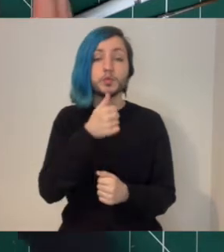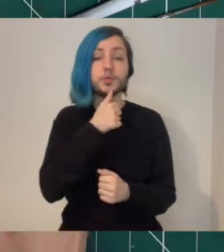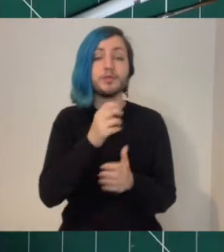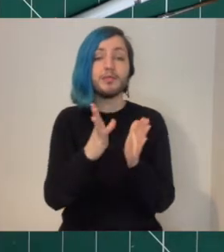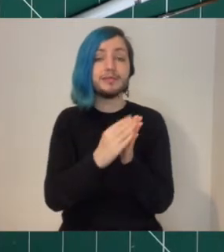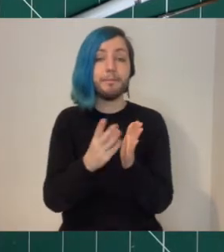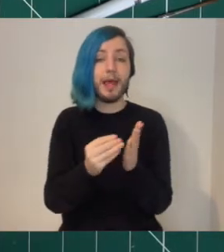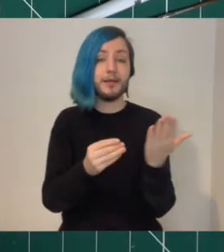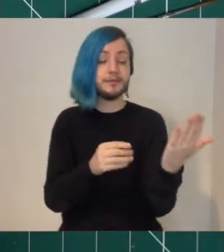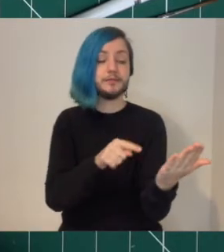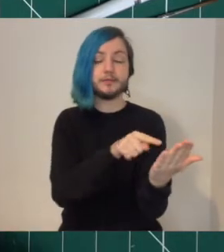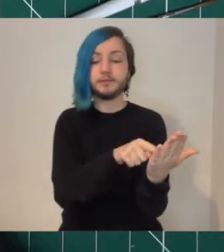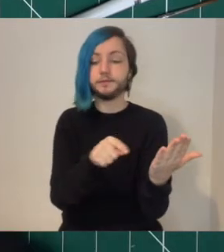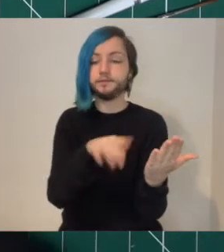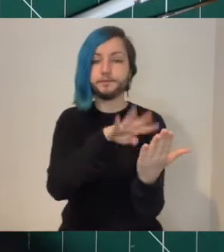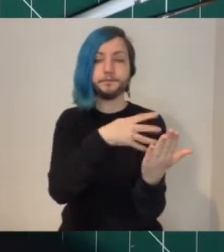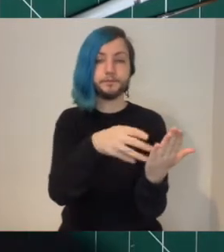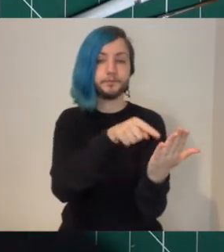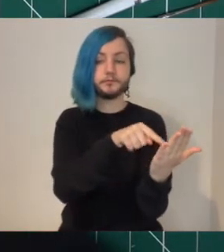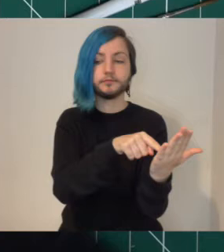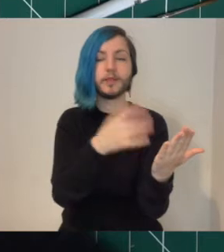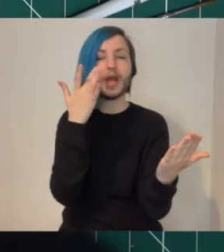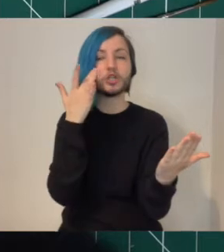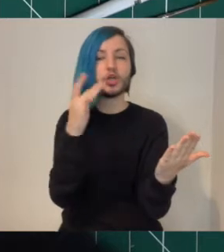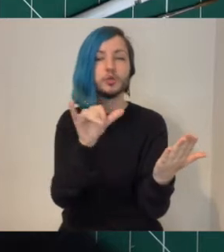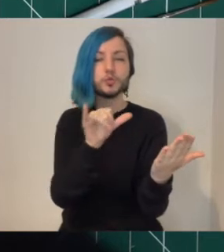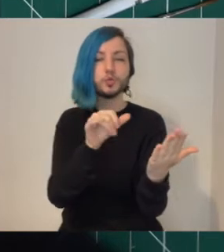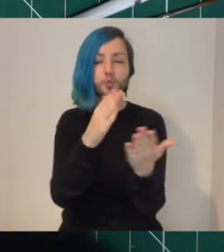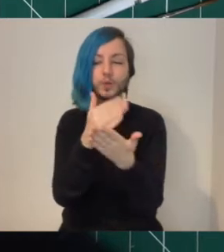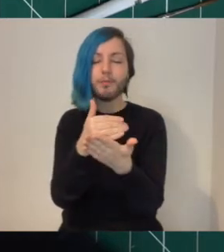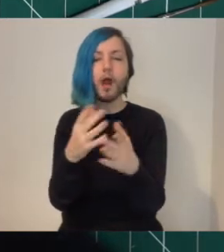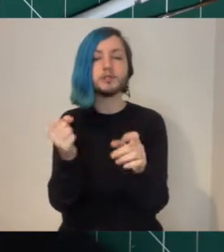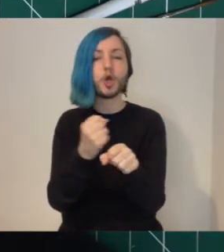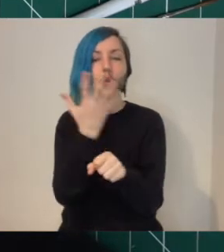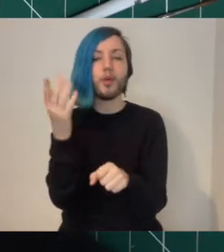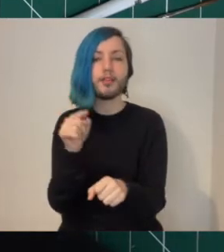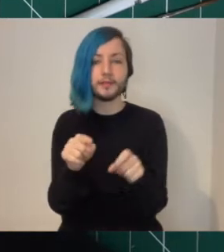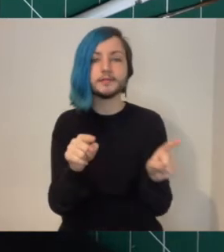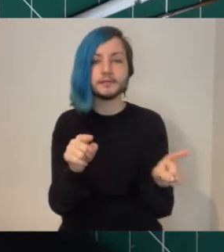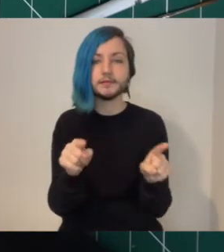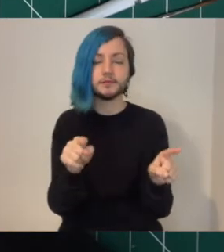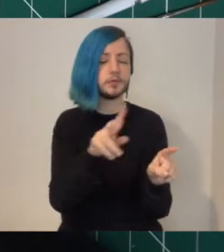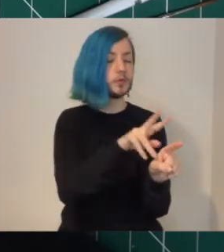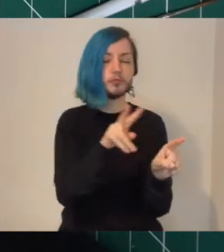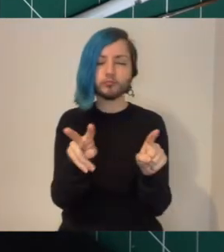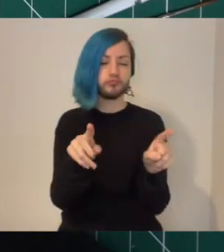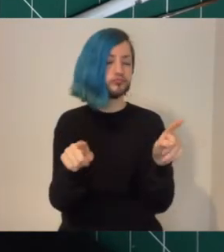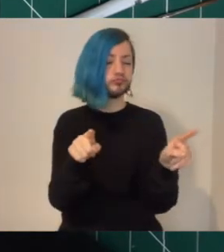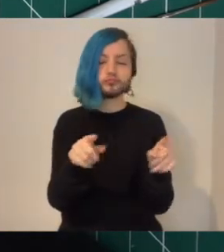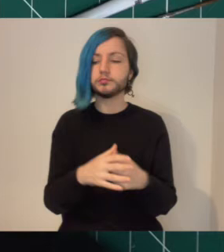And with your template, which shows where your sections are that you're going to be doing